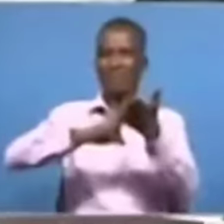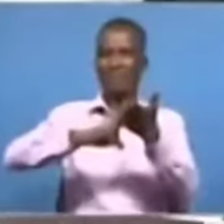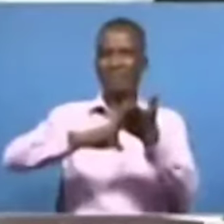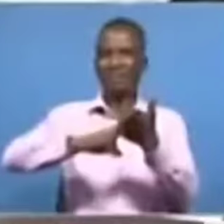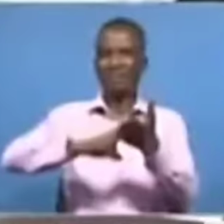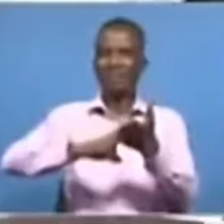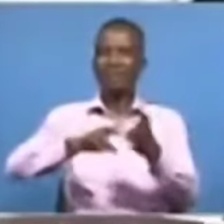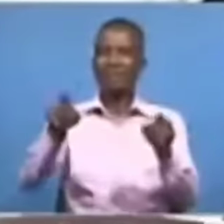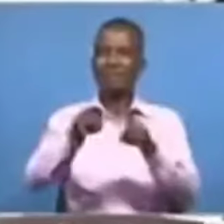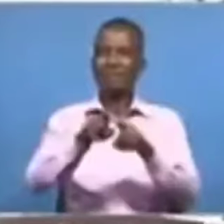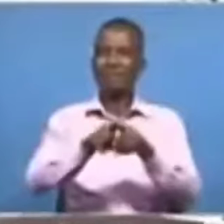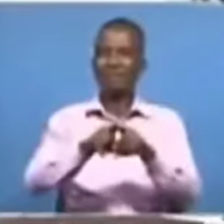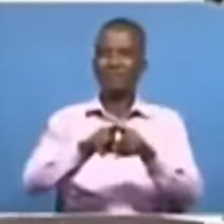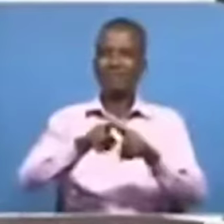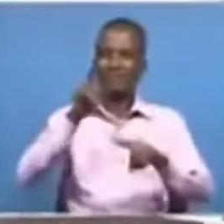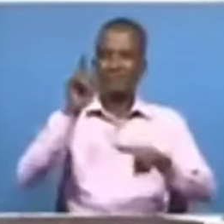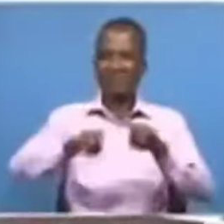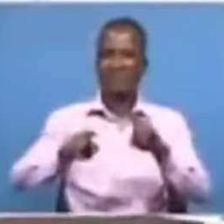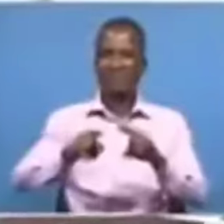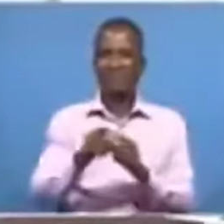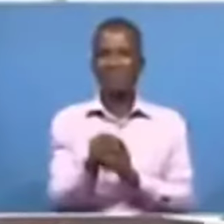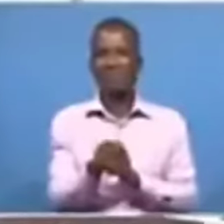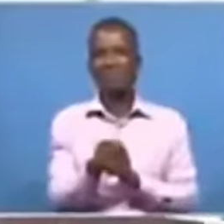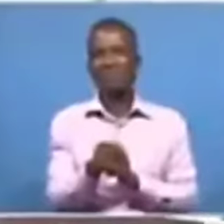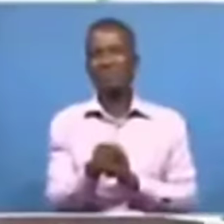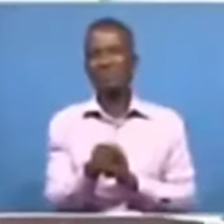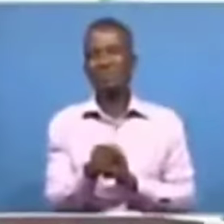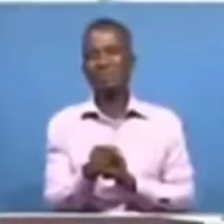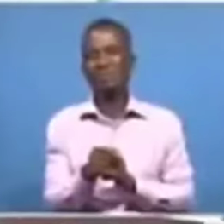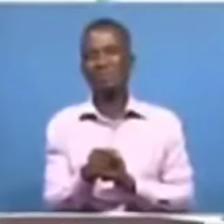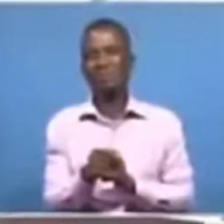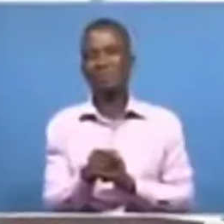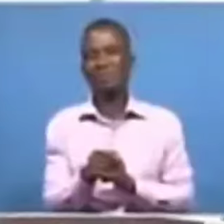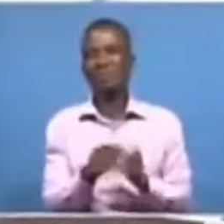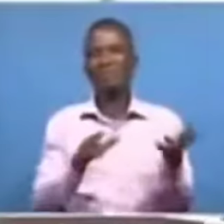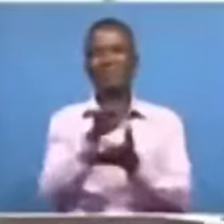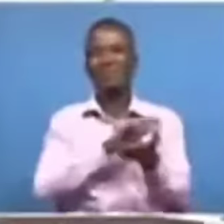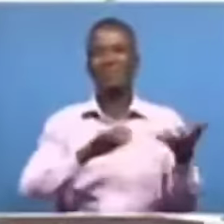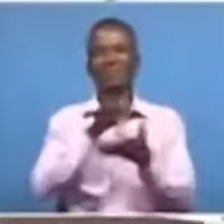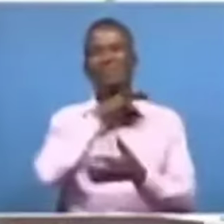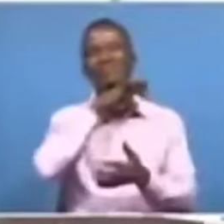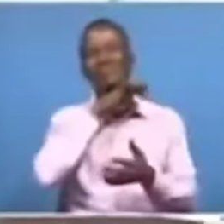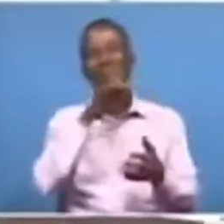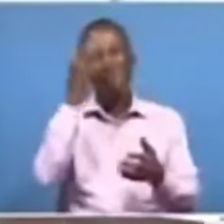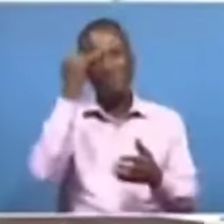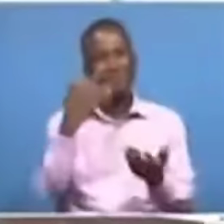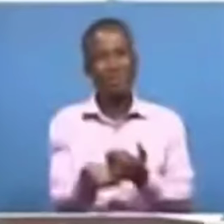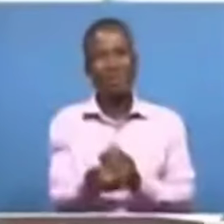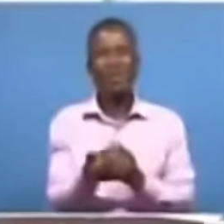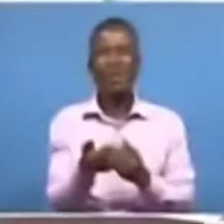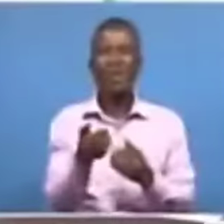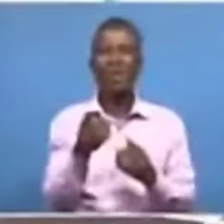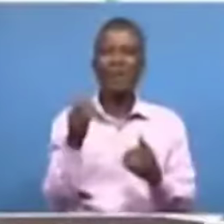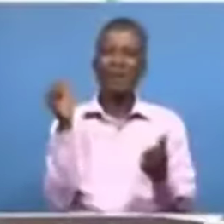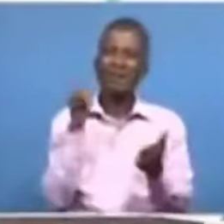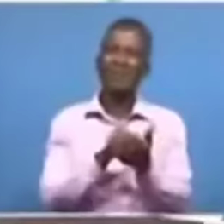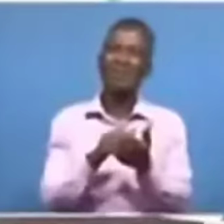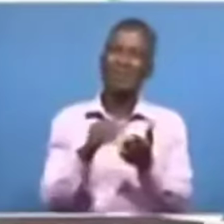but same cannot be said to be unambiguous. In other words, it is ambiguous. We have read those depositions over and over